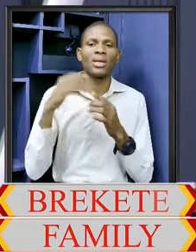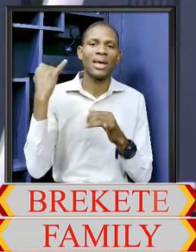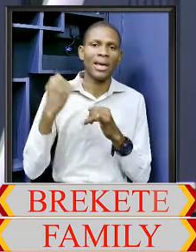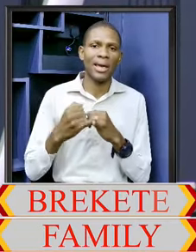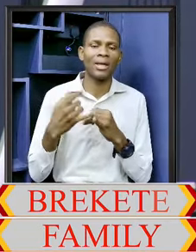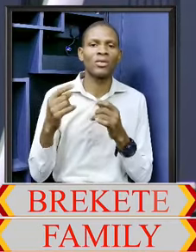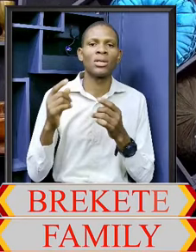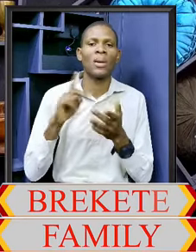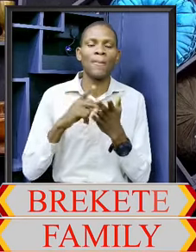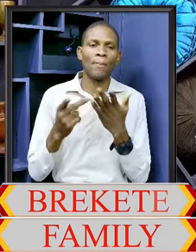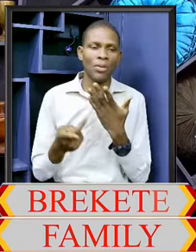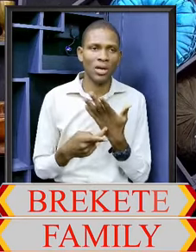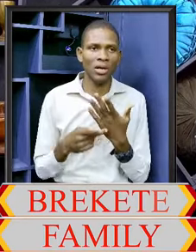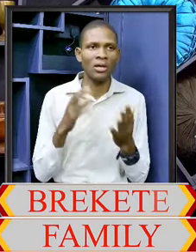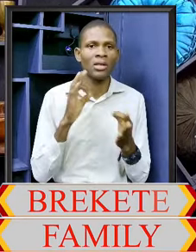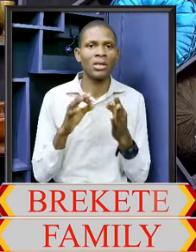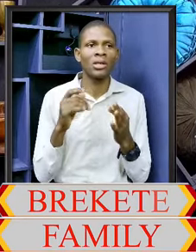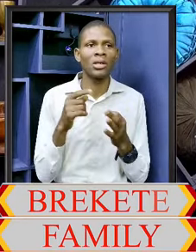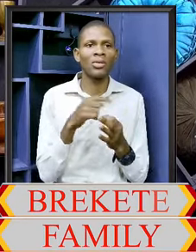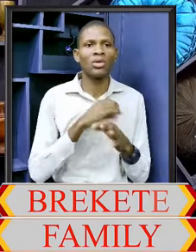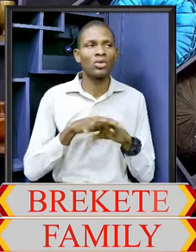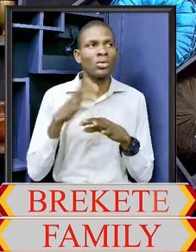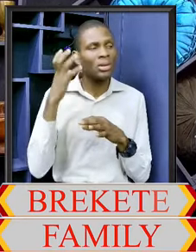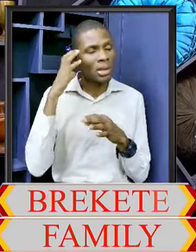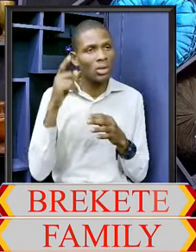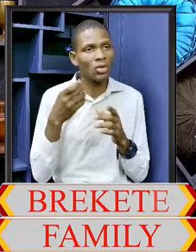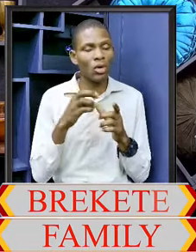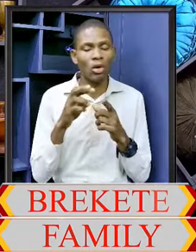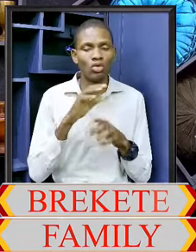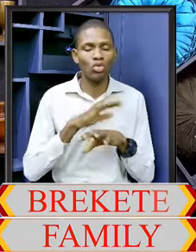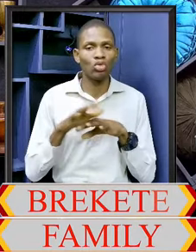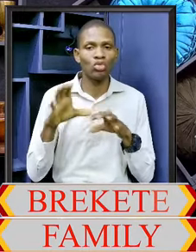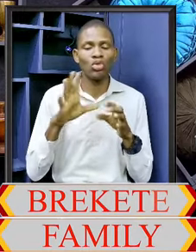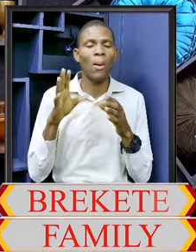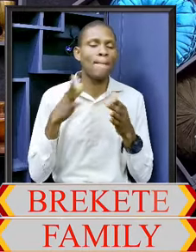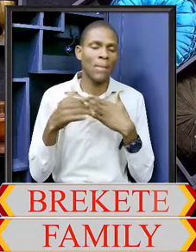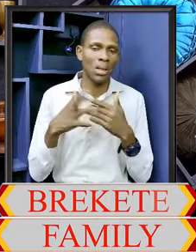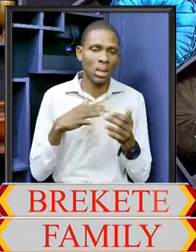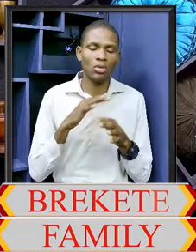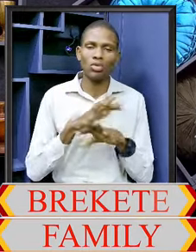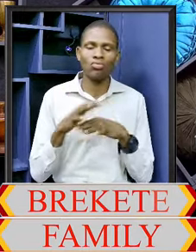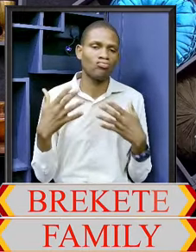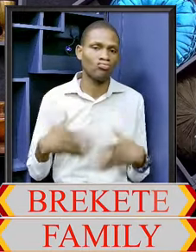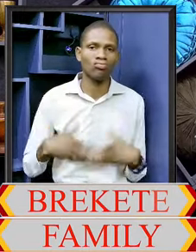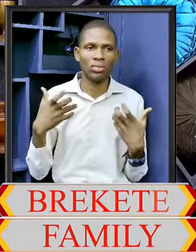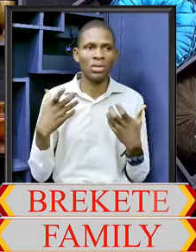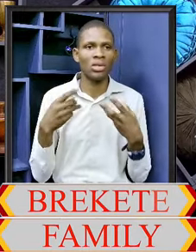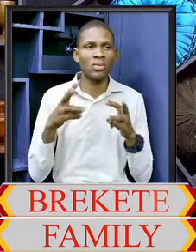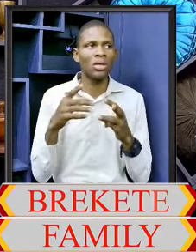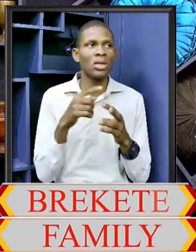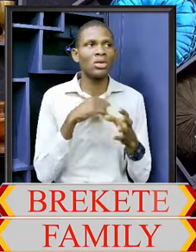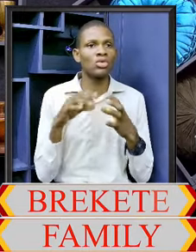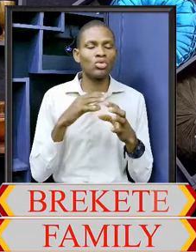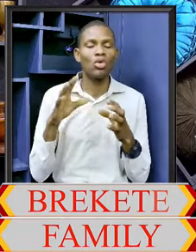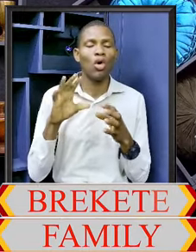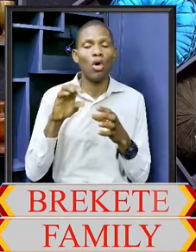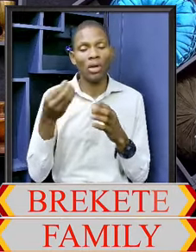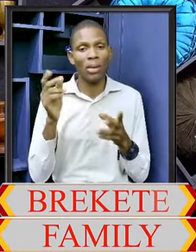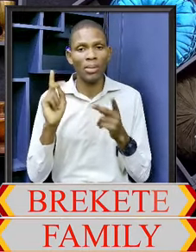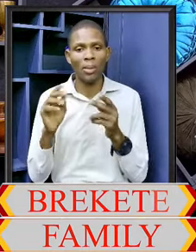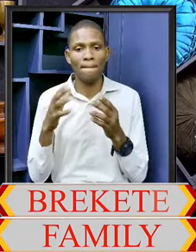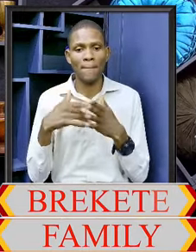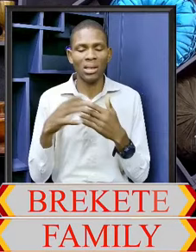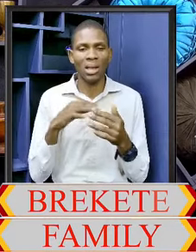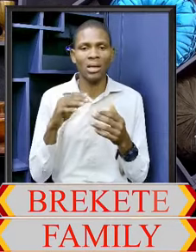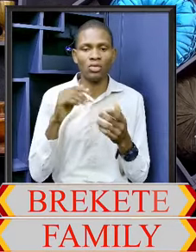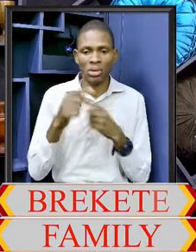end of the program. If we no hear you or we no do your matter, make you no verse for us. The way where we take do other people matter today,